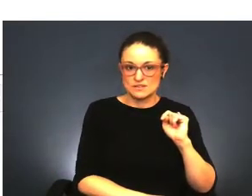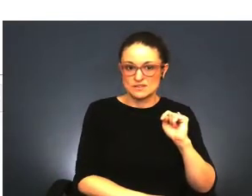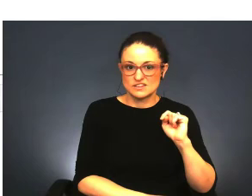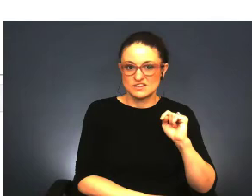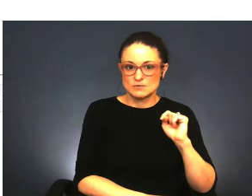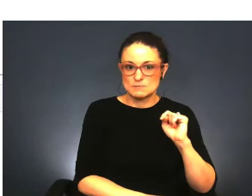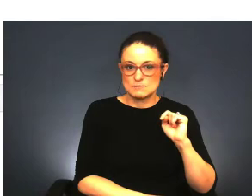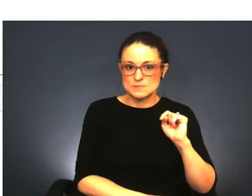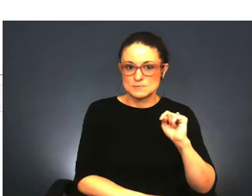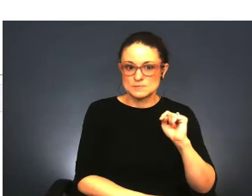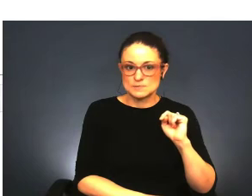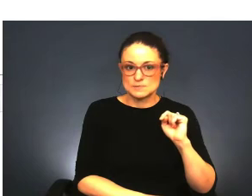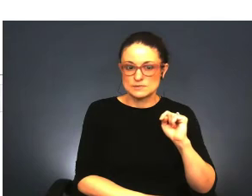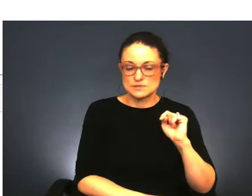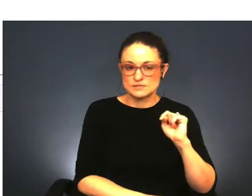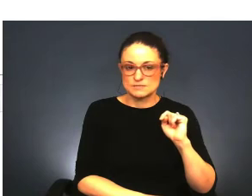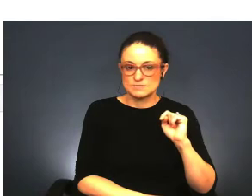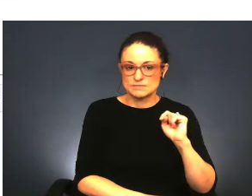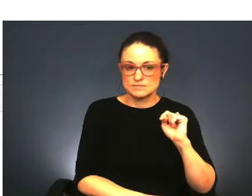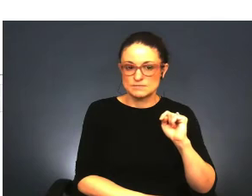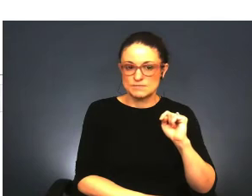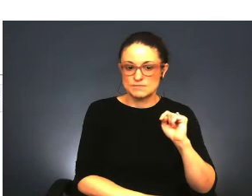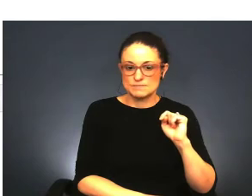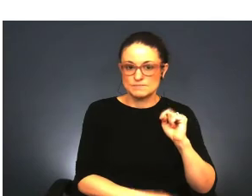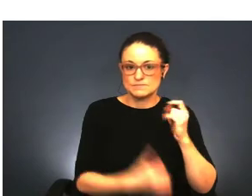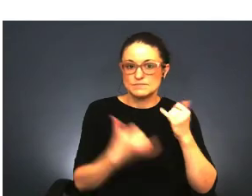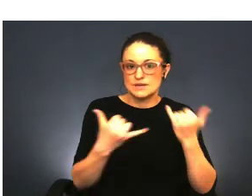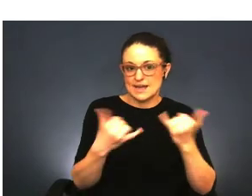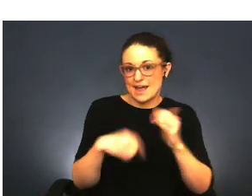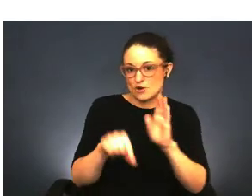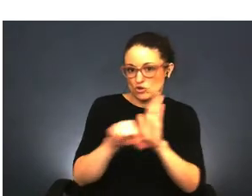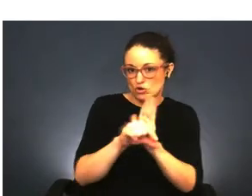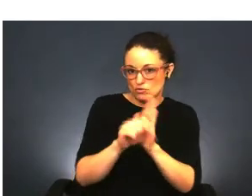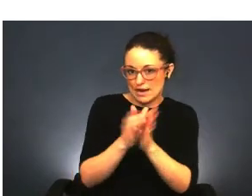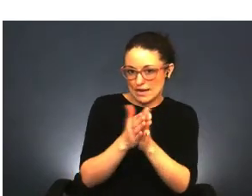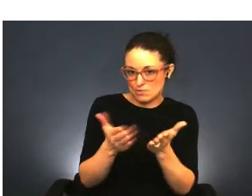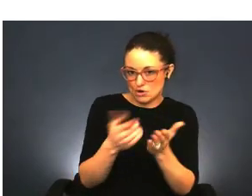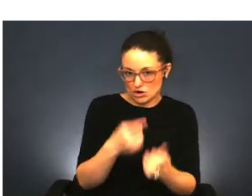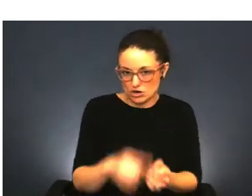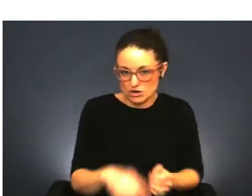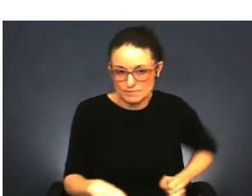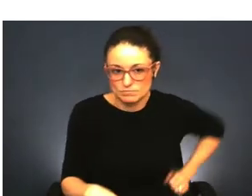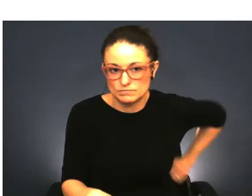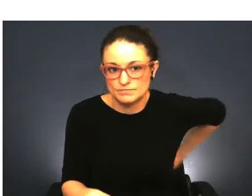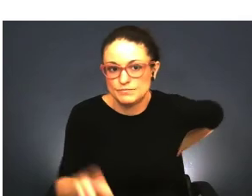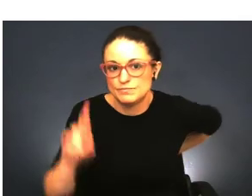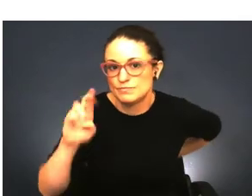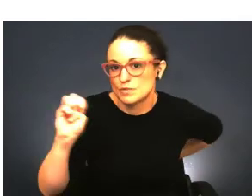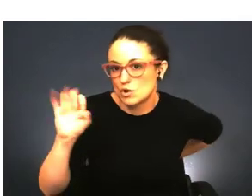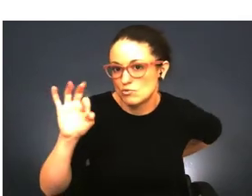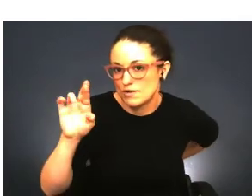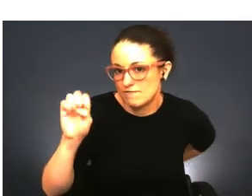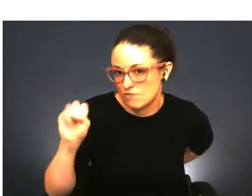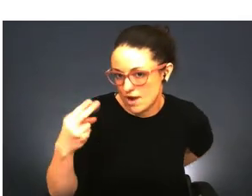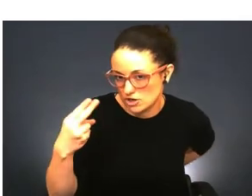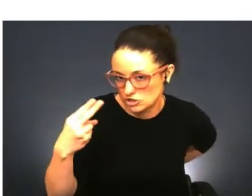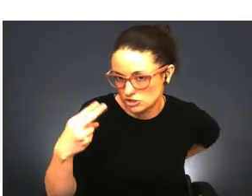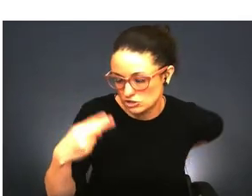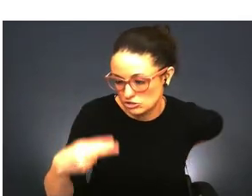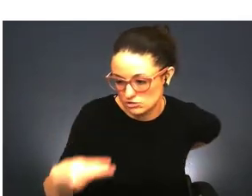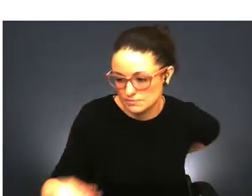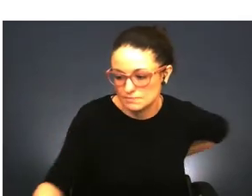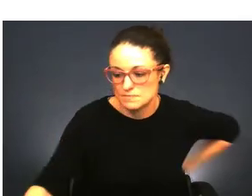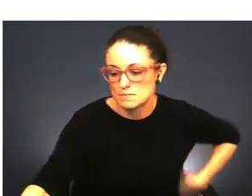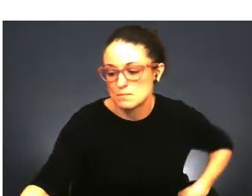And then I'm going to go to my gradebook. I'm going to refresh it.